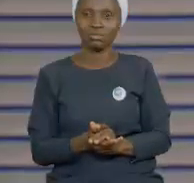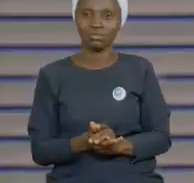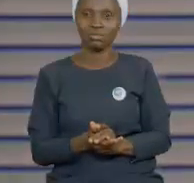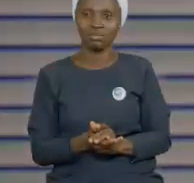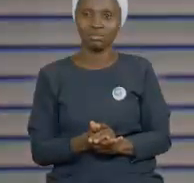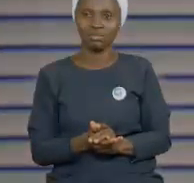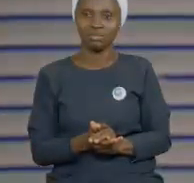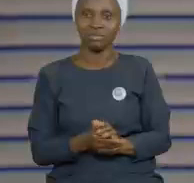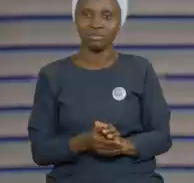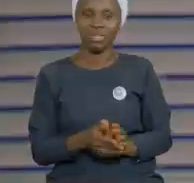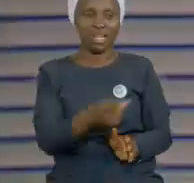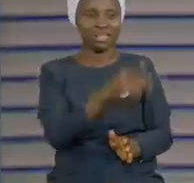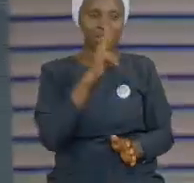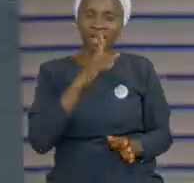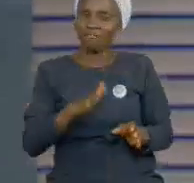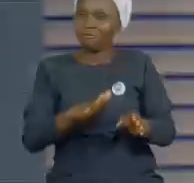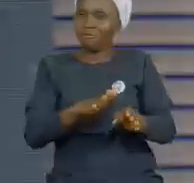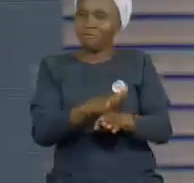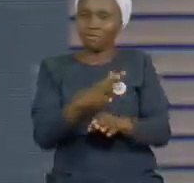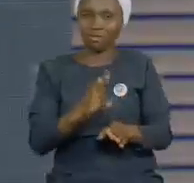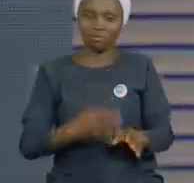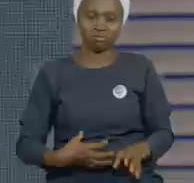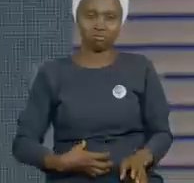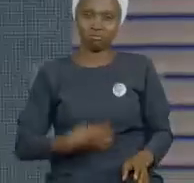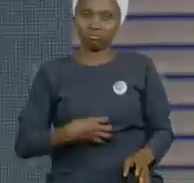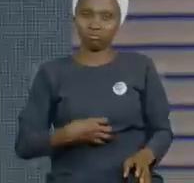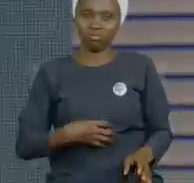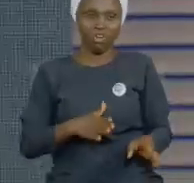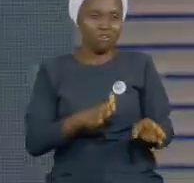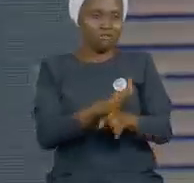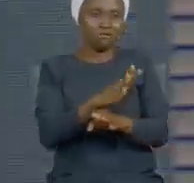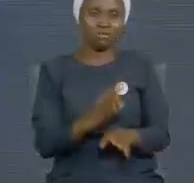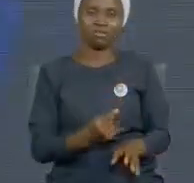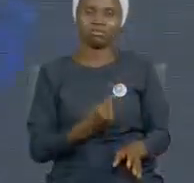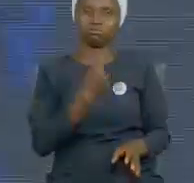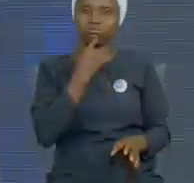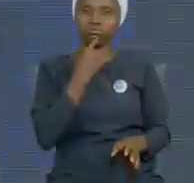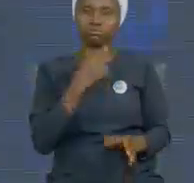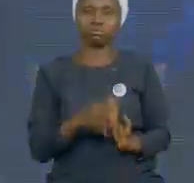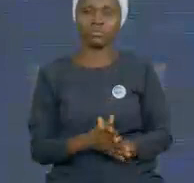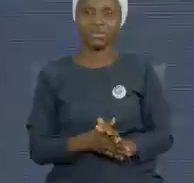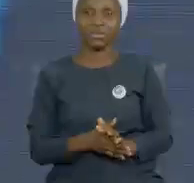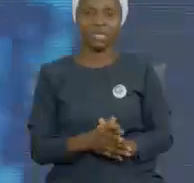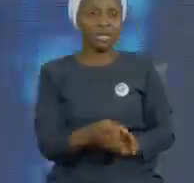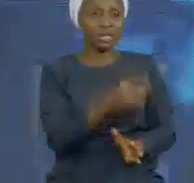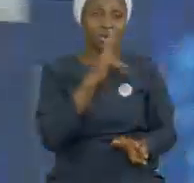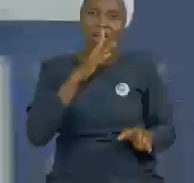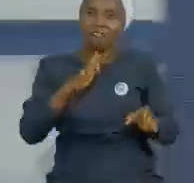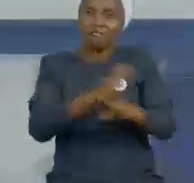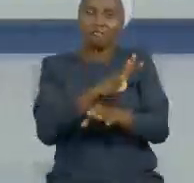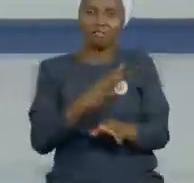They're full of anger. They're full of disappointment. They're full of